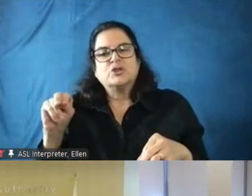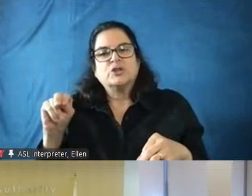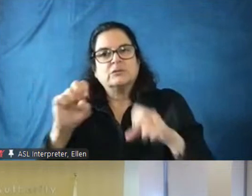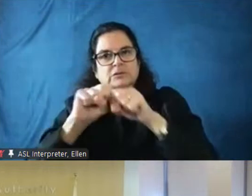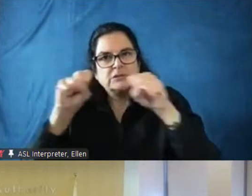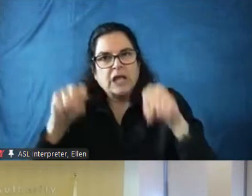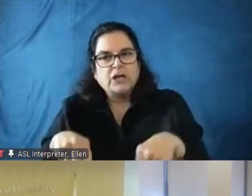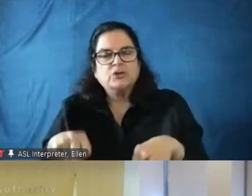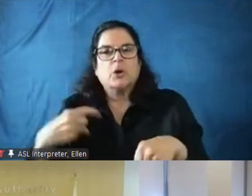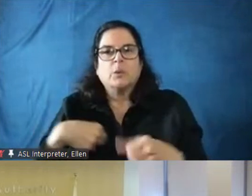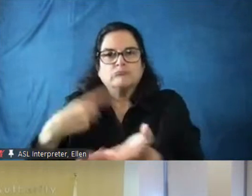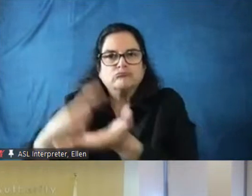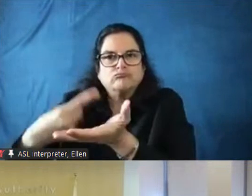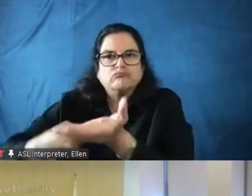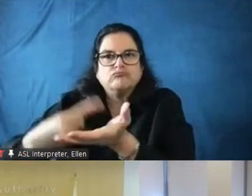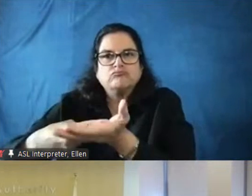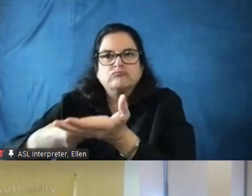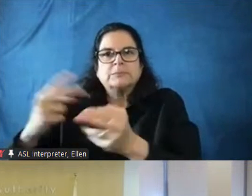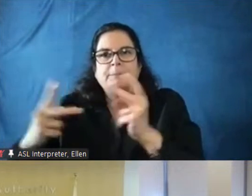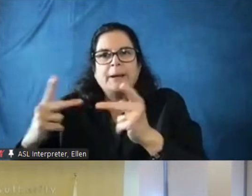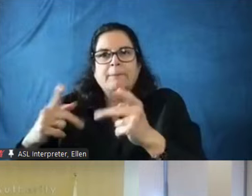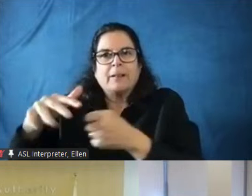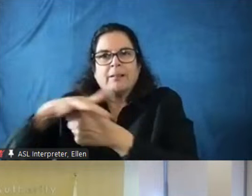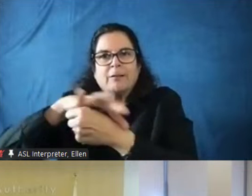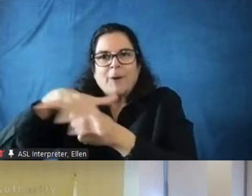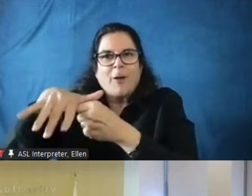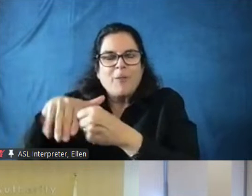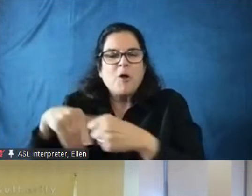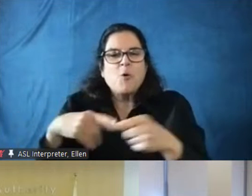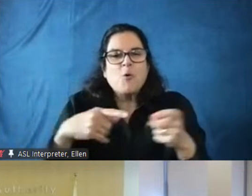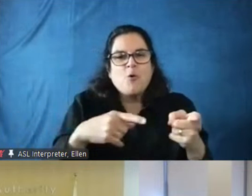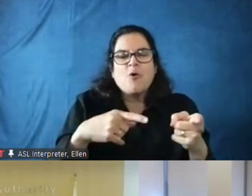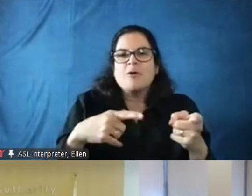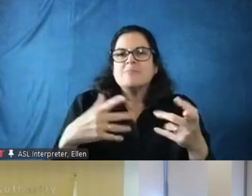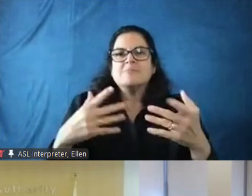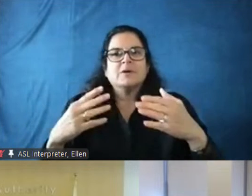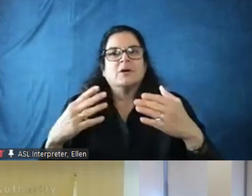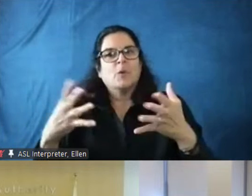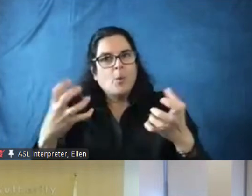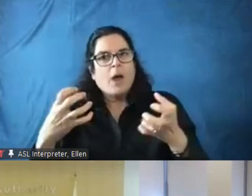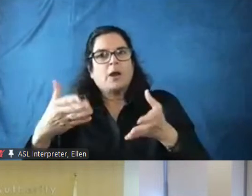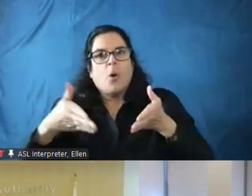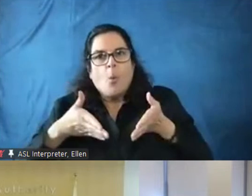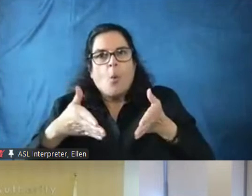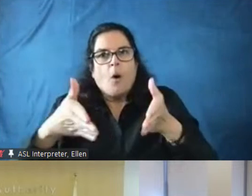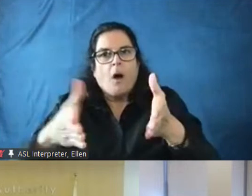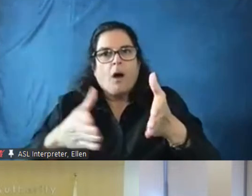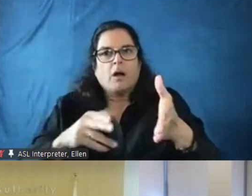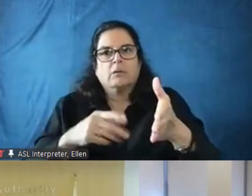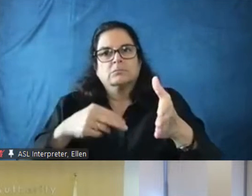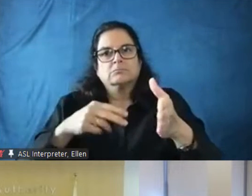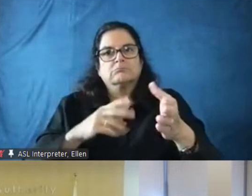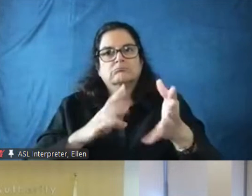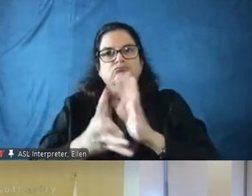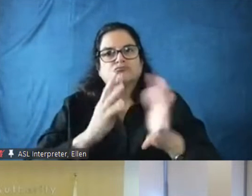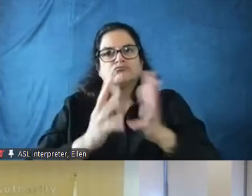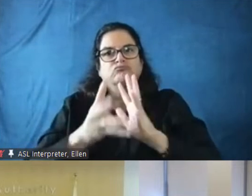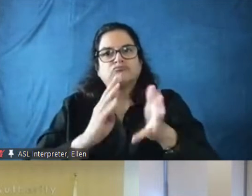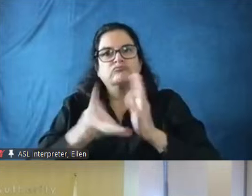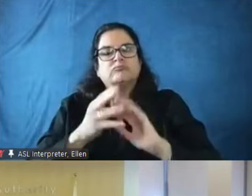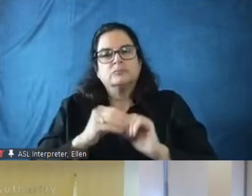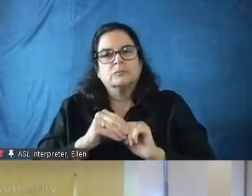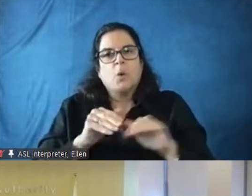and others about how you make that space most beneficial, not only for a walkway, but there's some things we can do with other points that we could support in that. So we'll